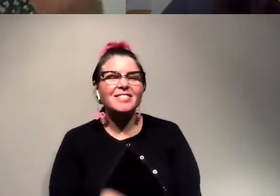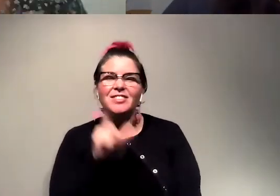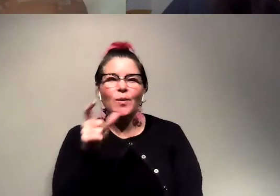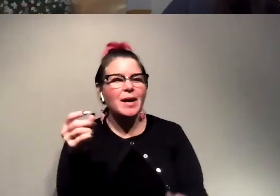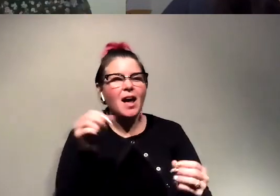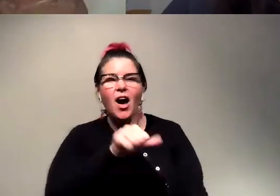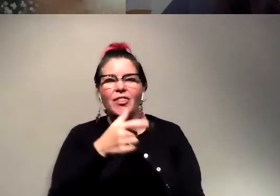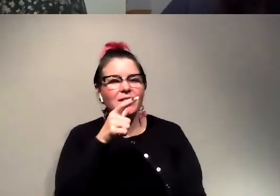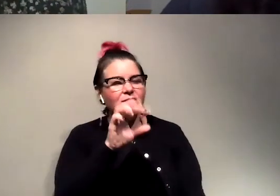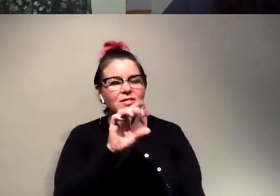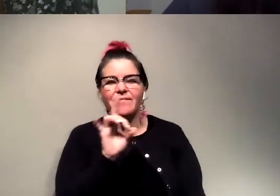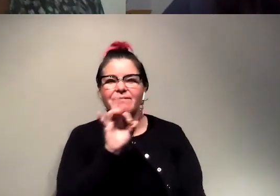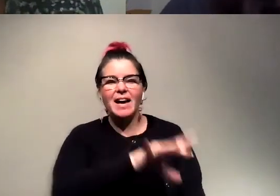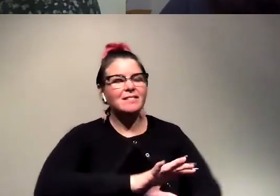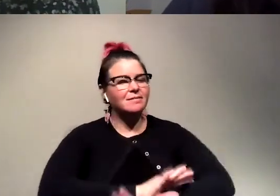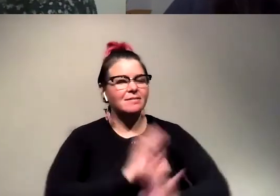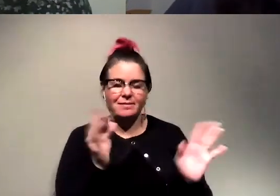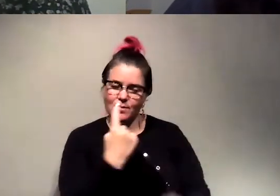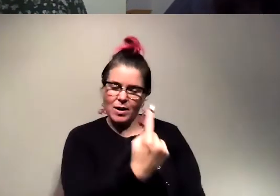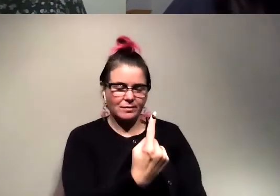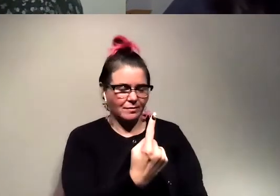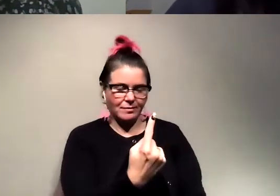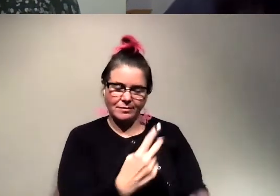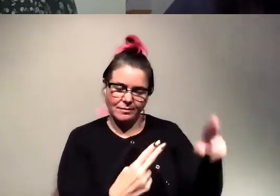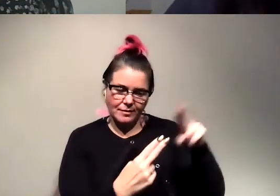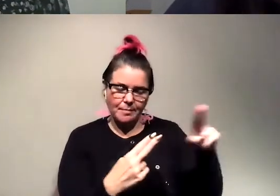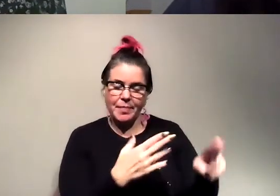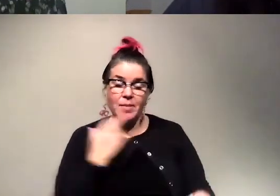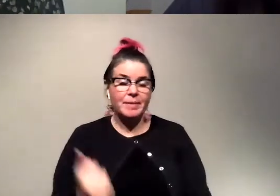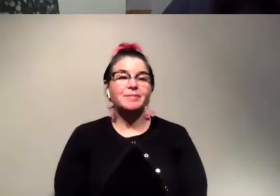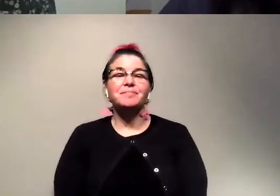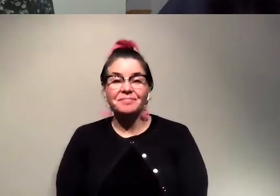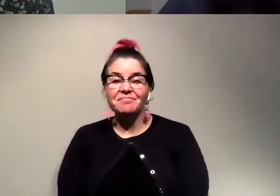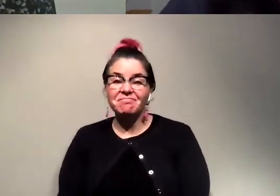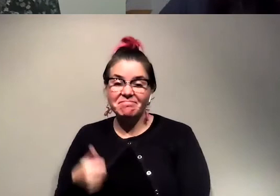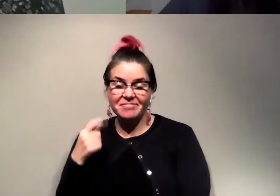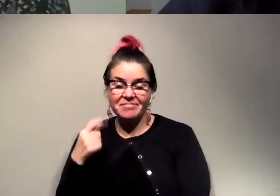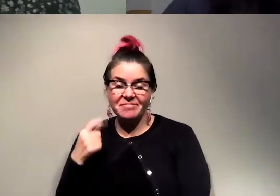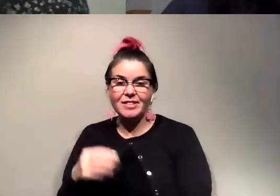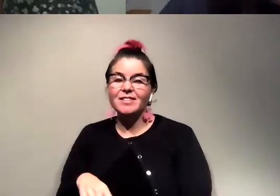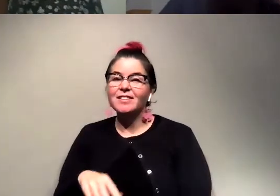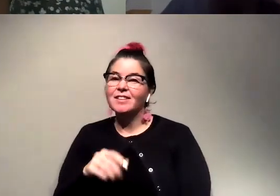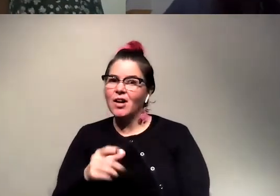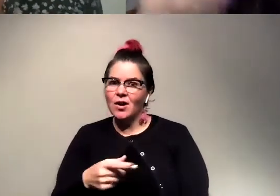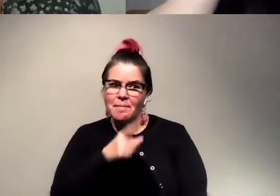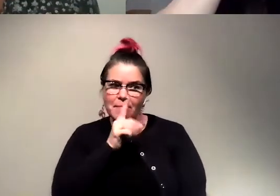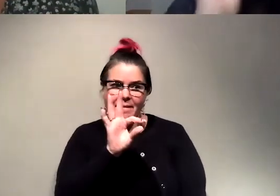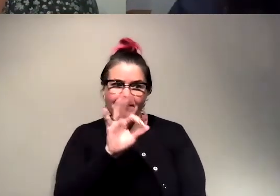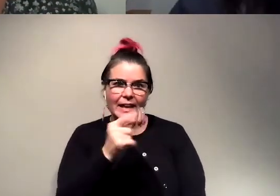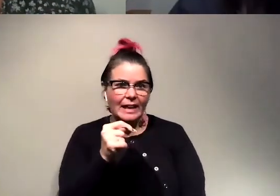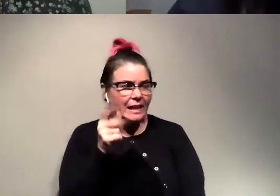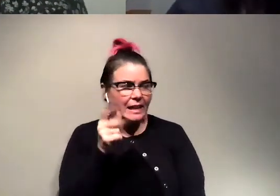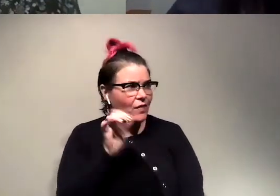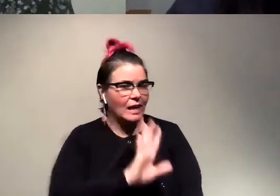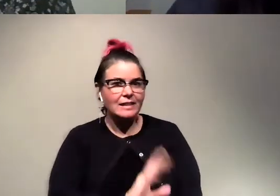fact other than that one. That's it. Anoles are the best. All right. Sounds good. Don't let Fahita hear you say that, but we'll just, No,